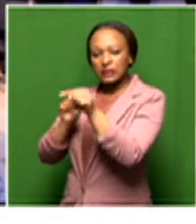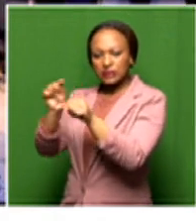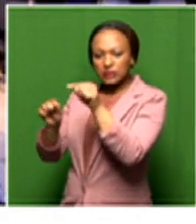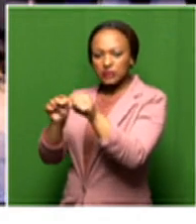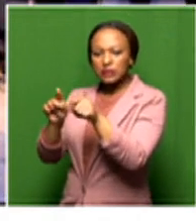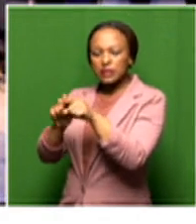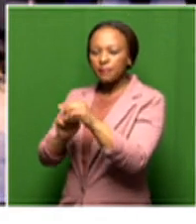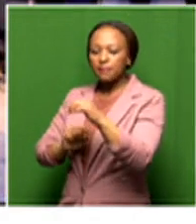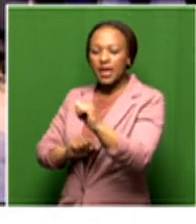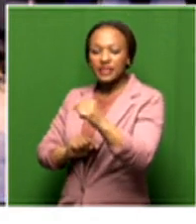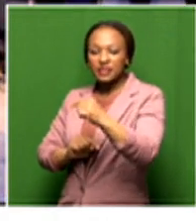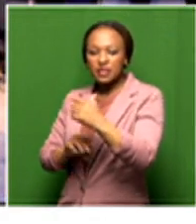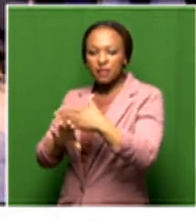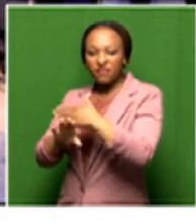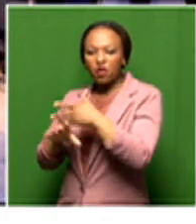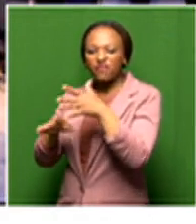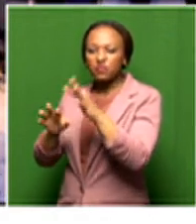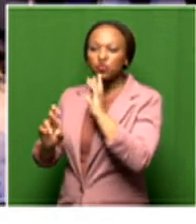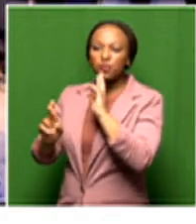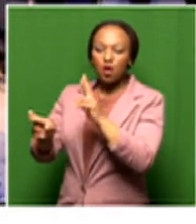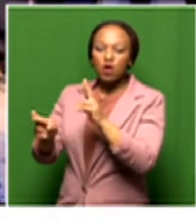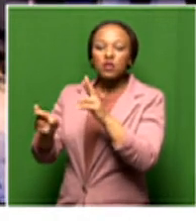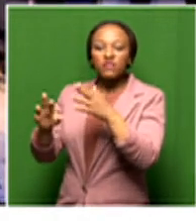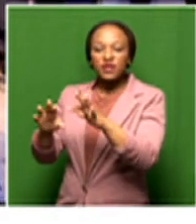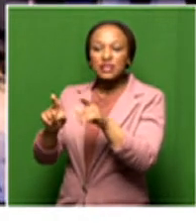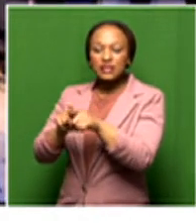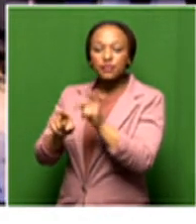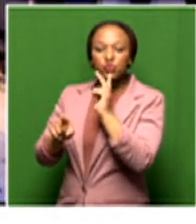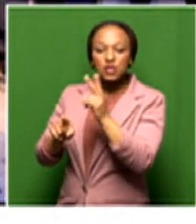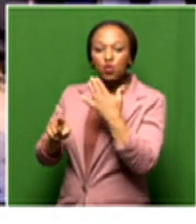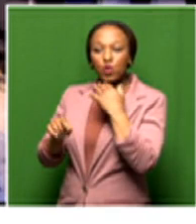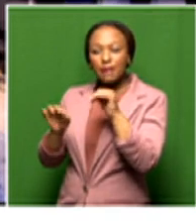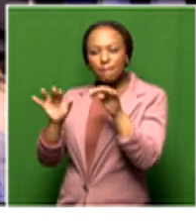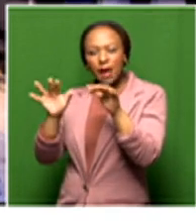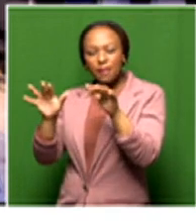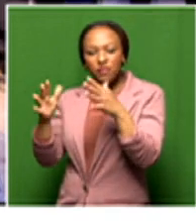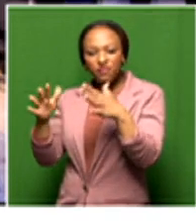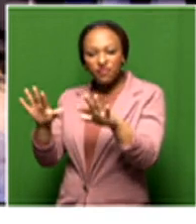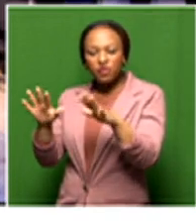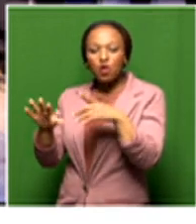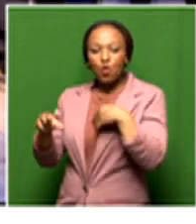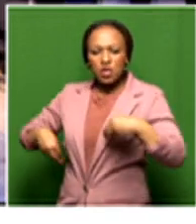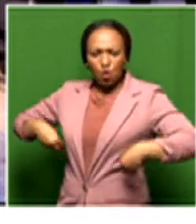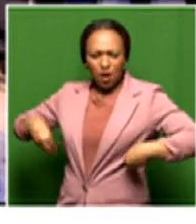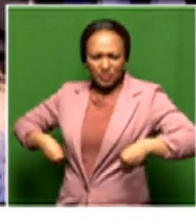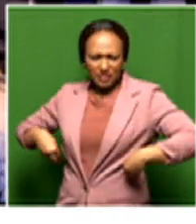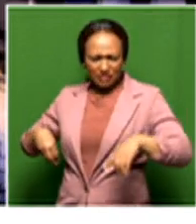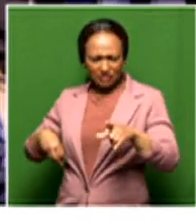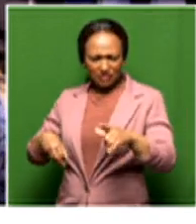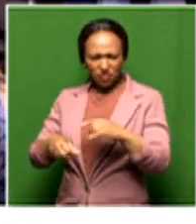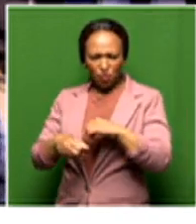the Auditor General highlighted that we have been seeing in the public domain more broadly is, of course, corruption